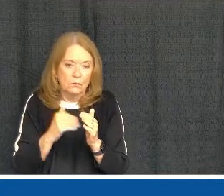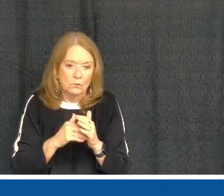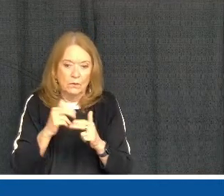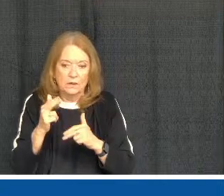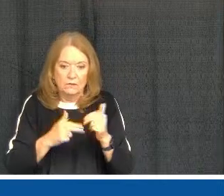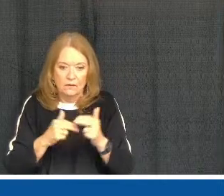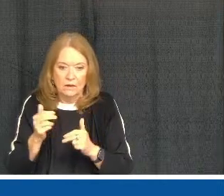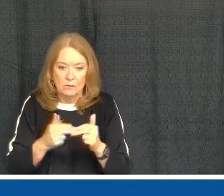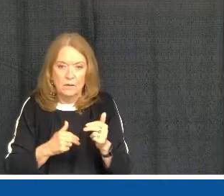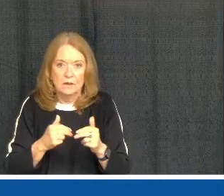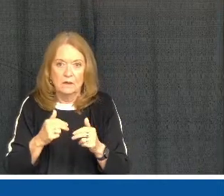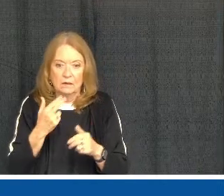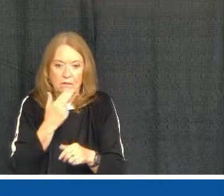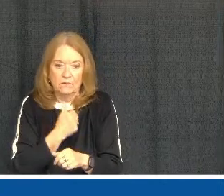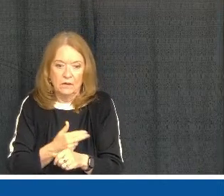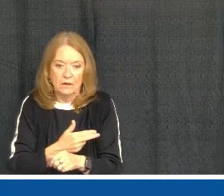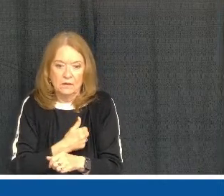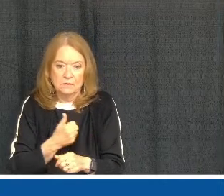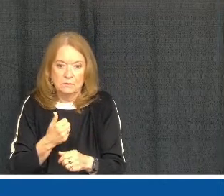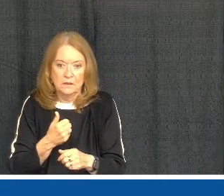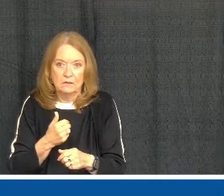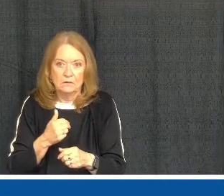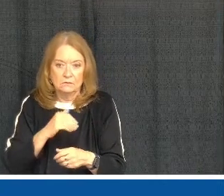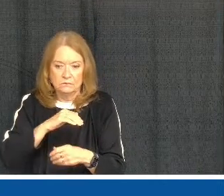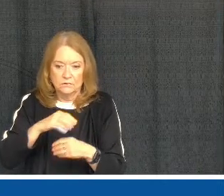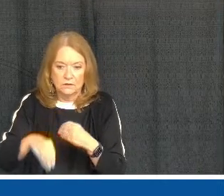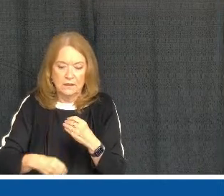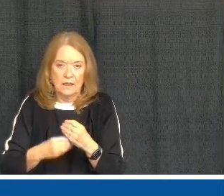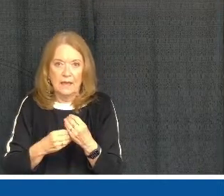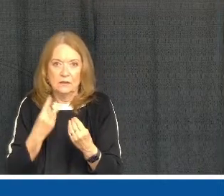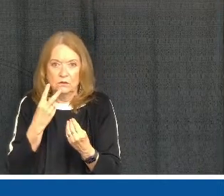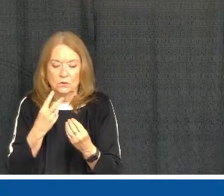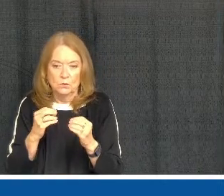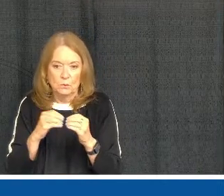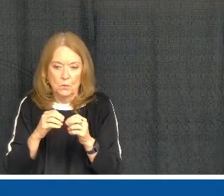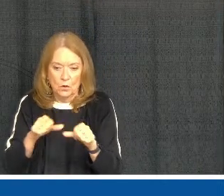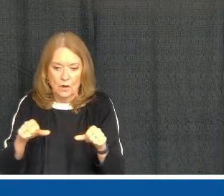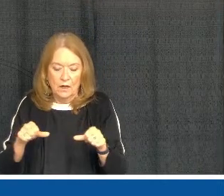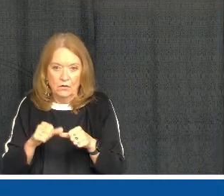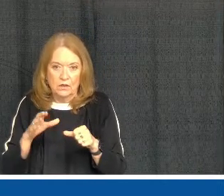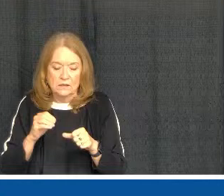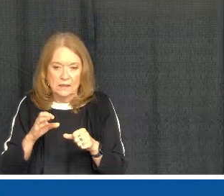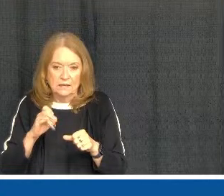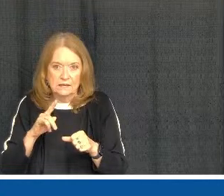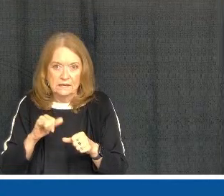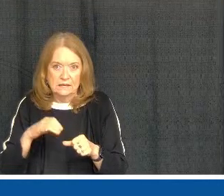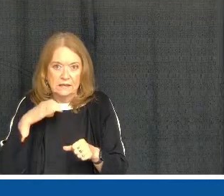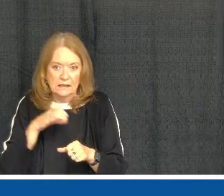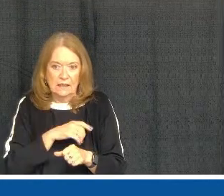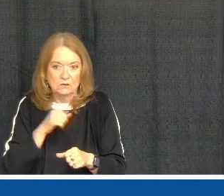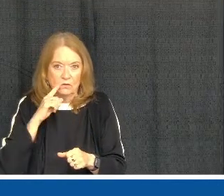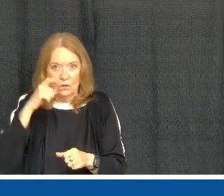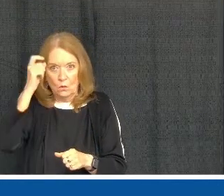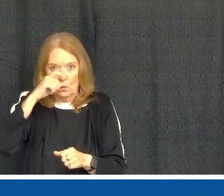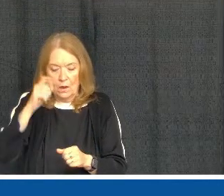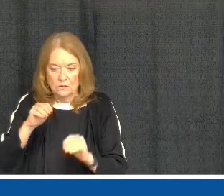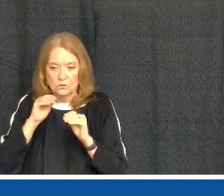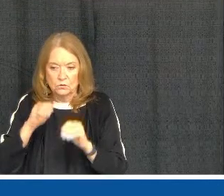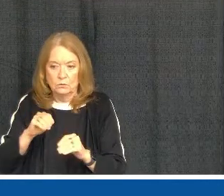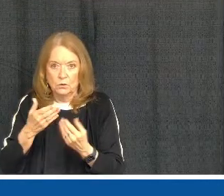could spill out to other areas of Madison Street. The city council at the time felt it wise to put an overlay in